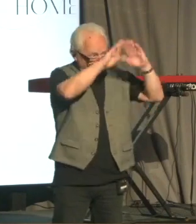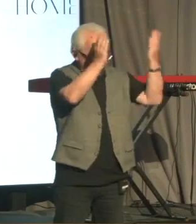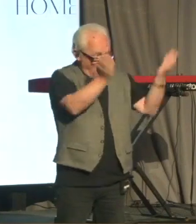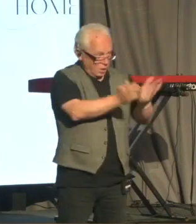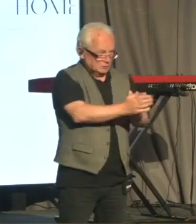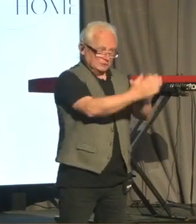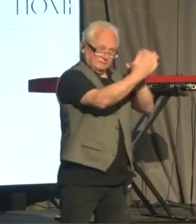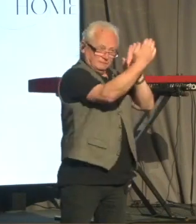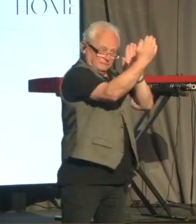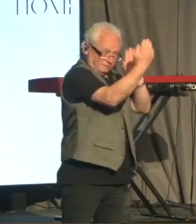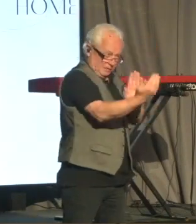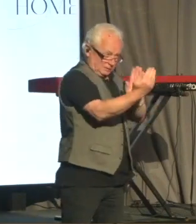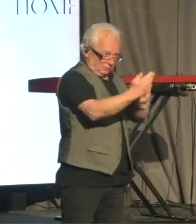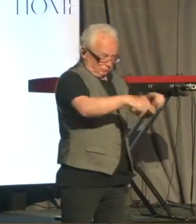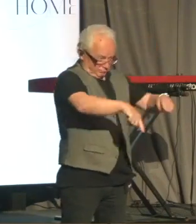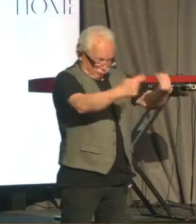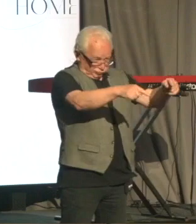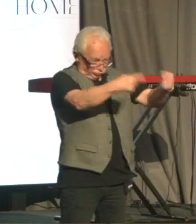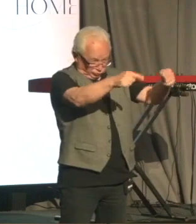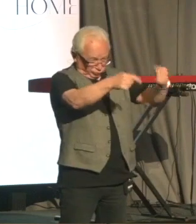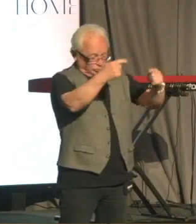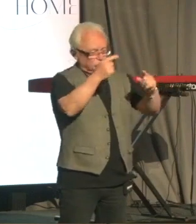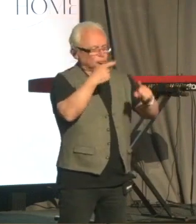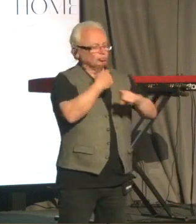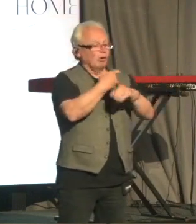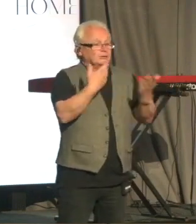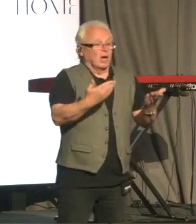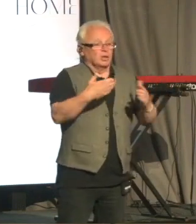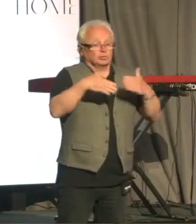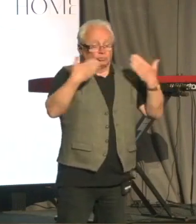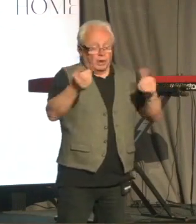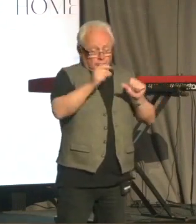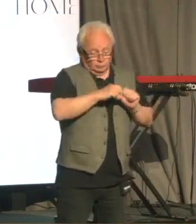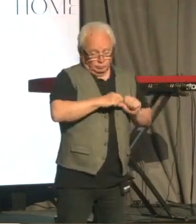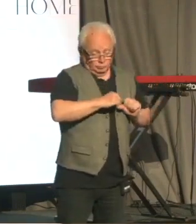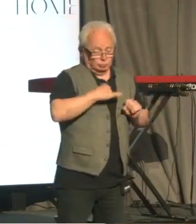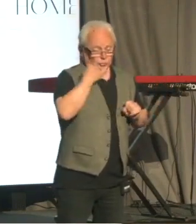now. And so for the next few weeks, we're going to be